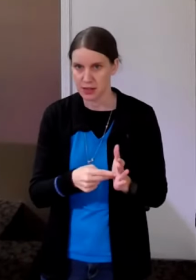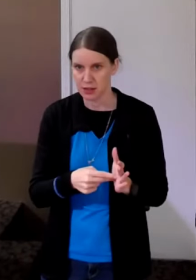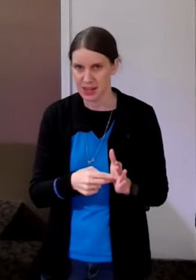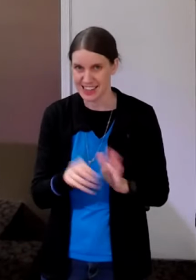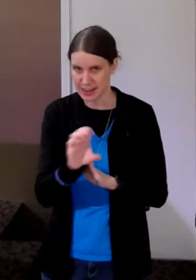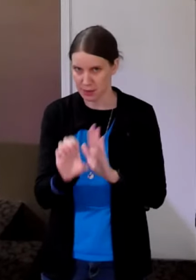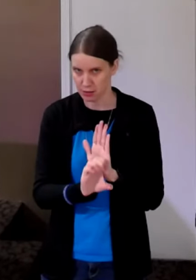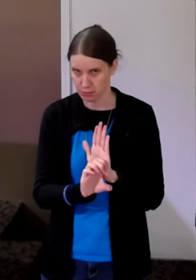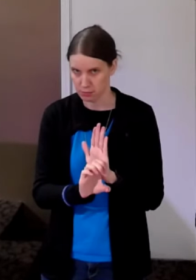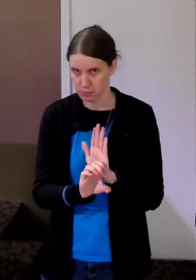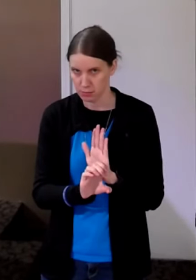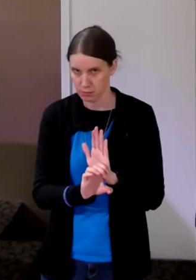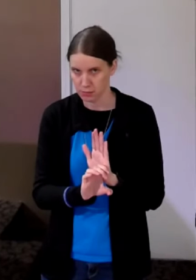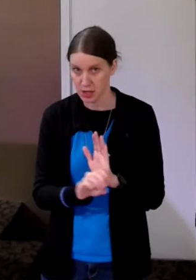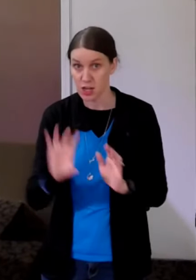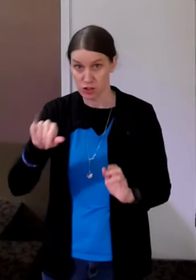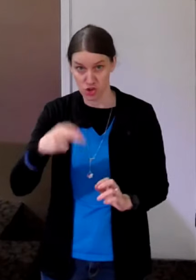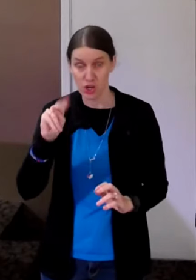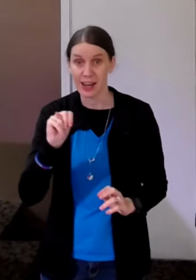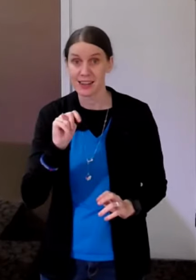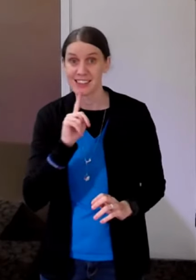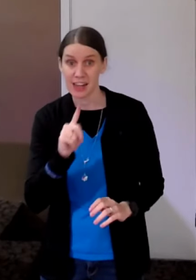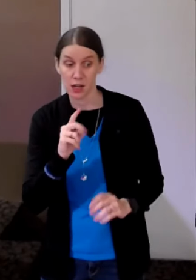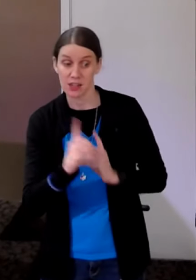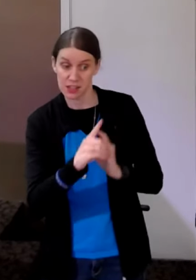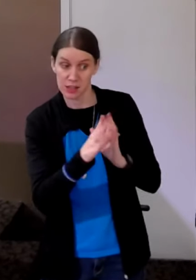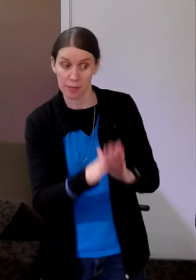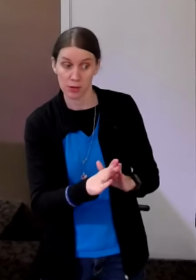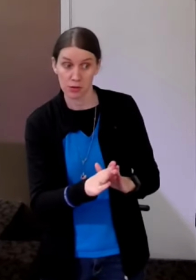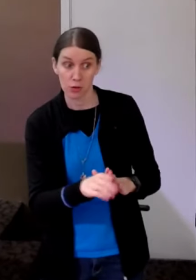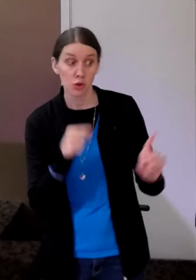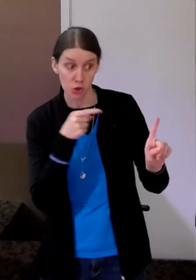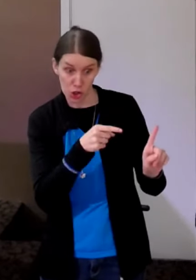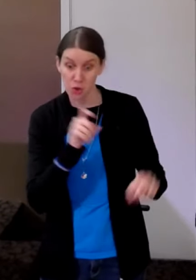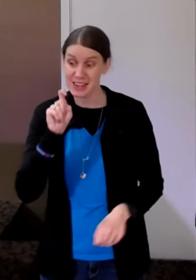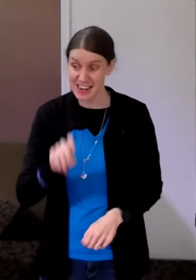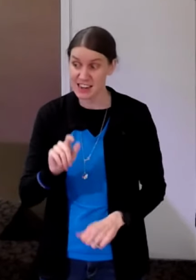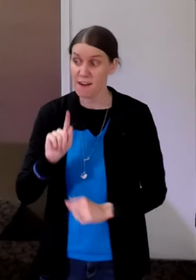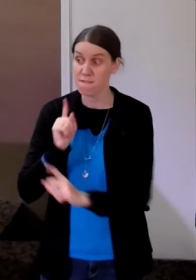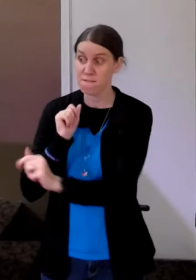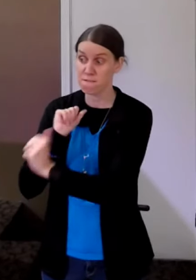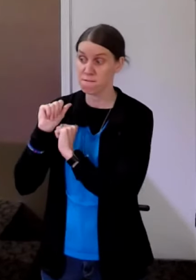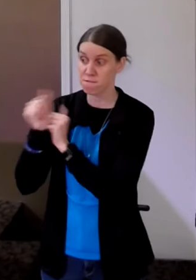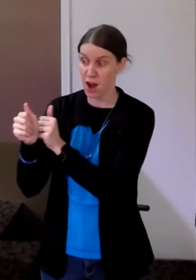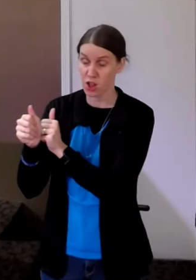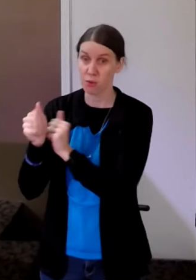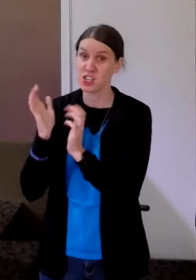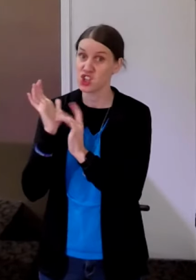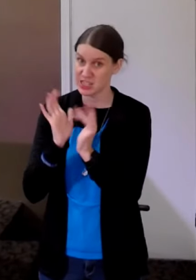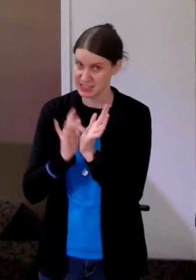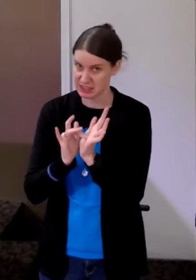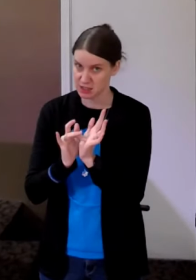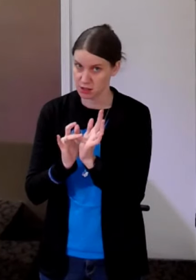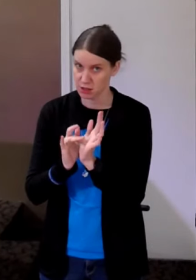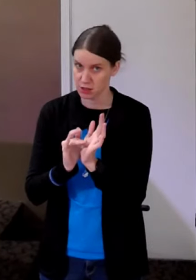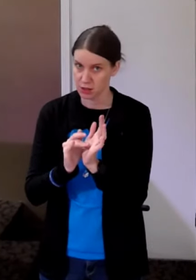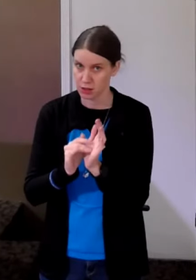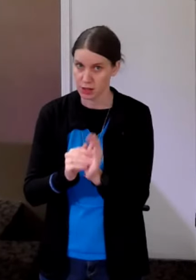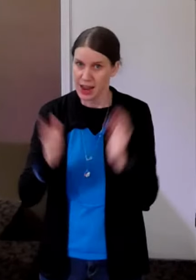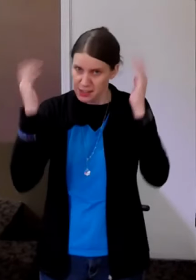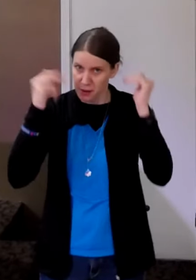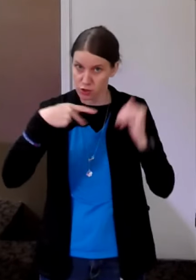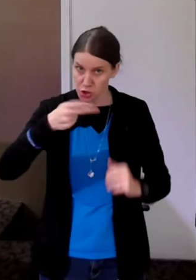command. He's telling his disciples, hey, that's the guy you need to be following. It is an exhortation that you and I